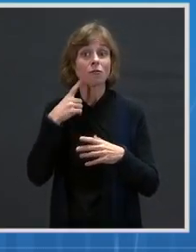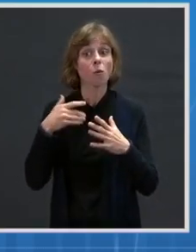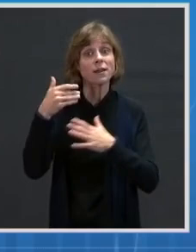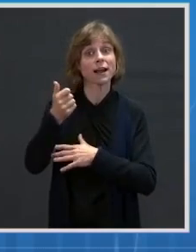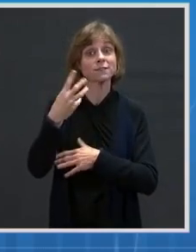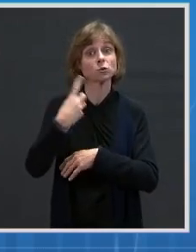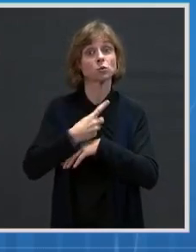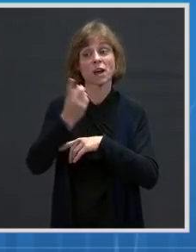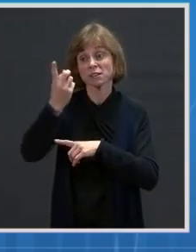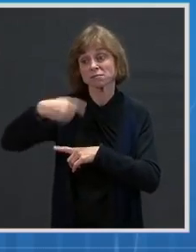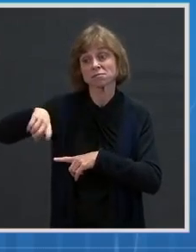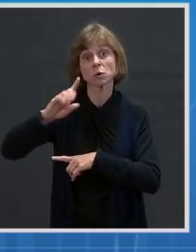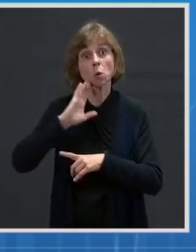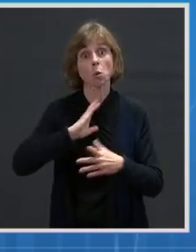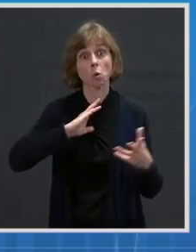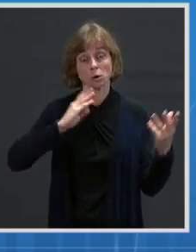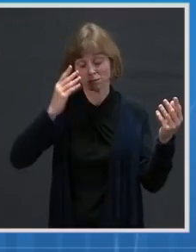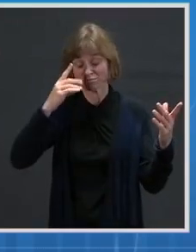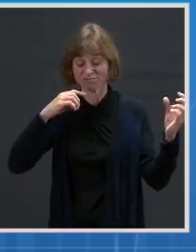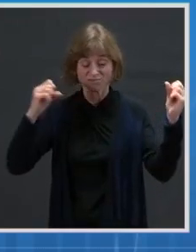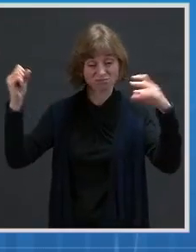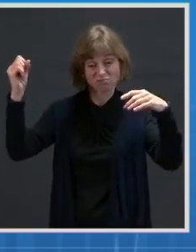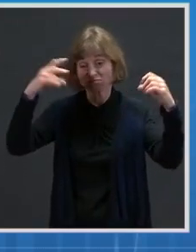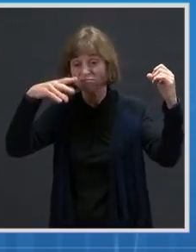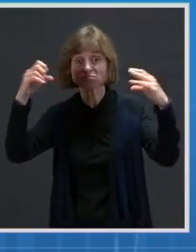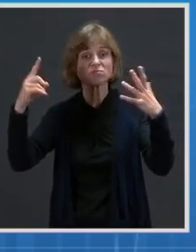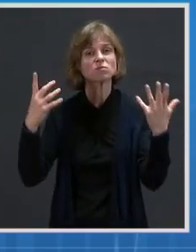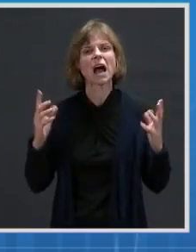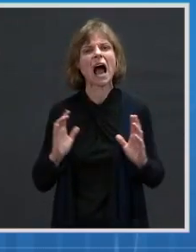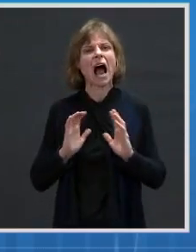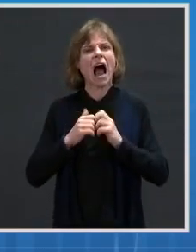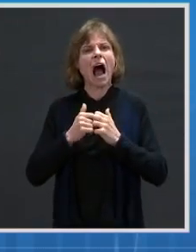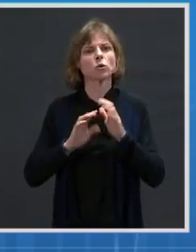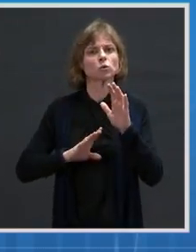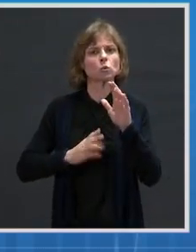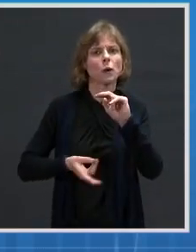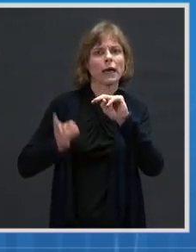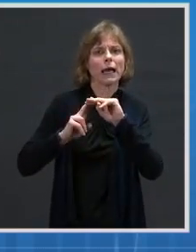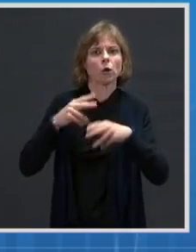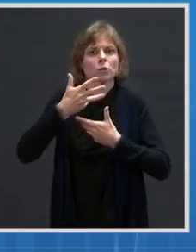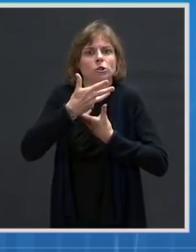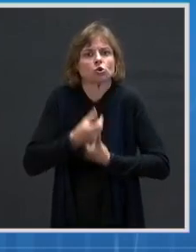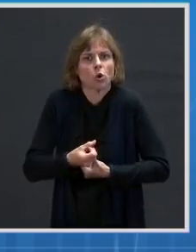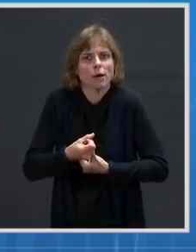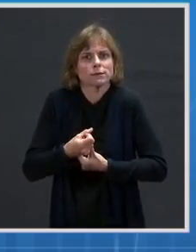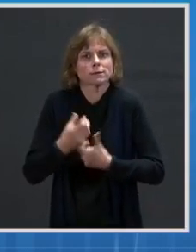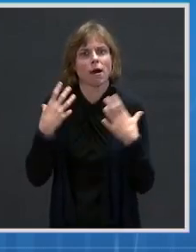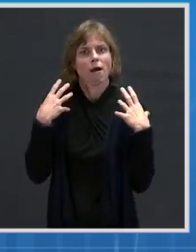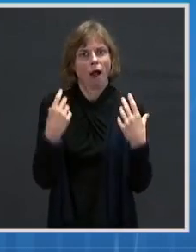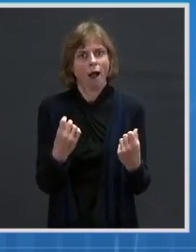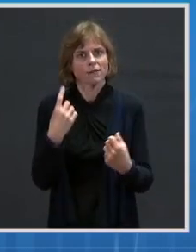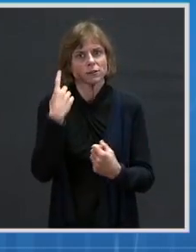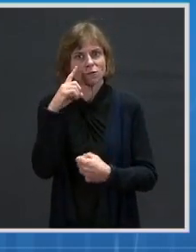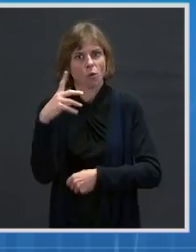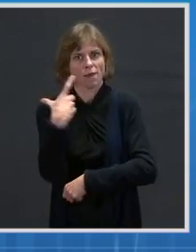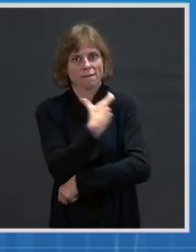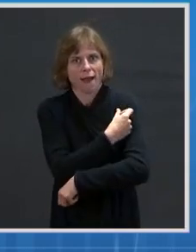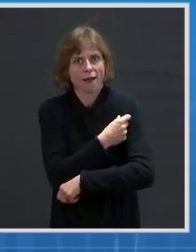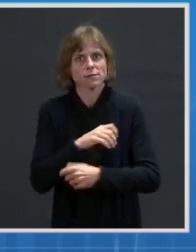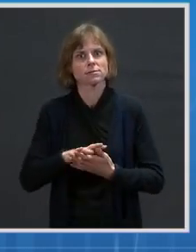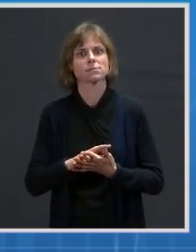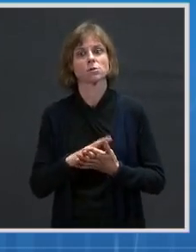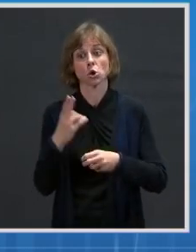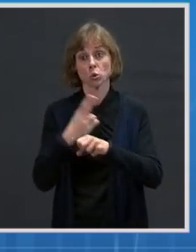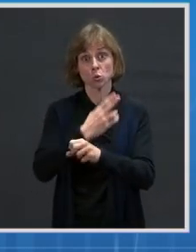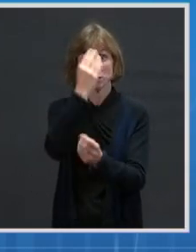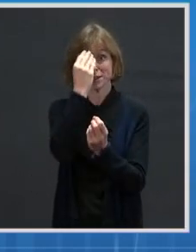will share information and best practices on how to build trust and confidence in COVID-19 vaccines, use data to optimize